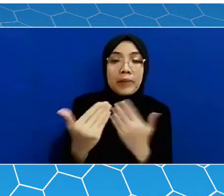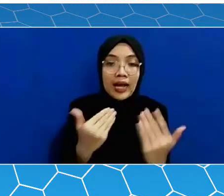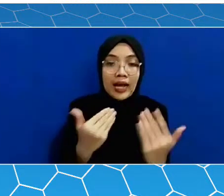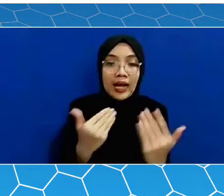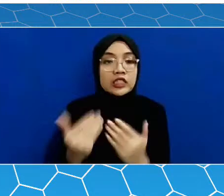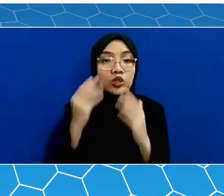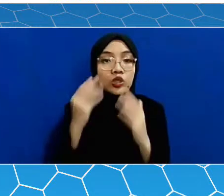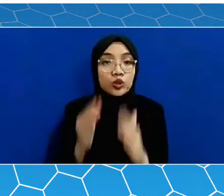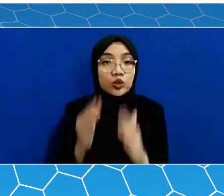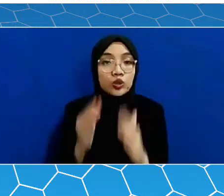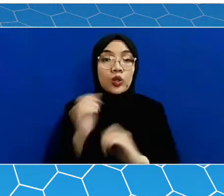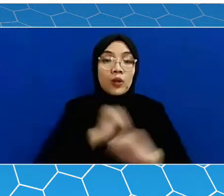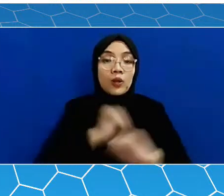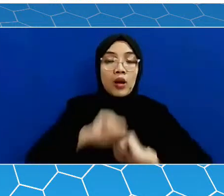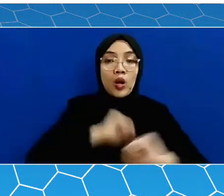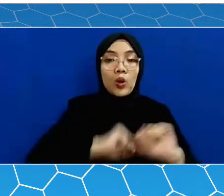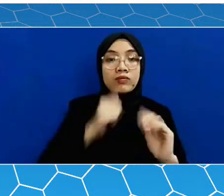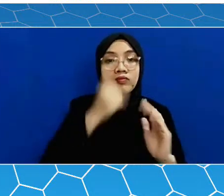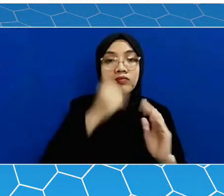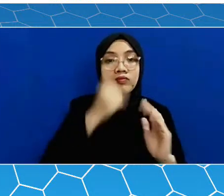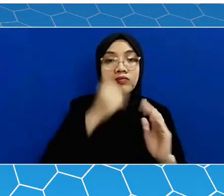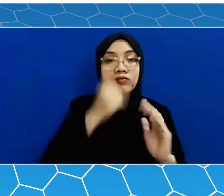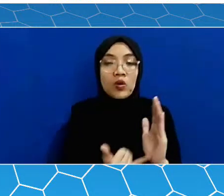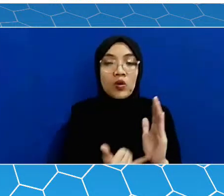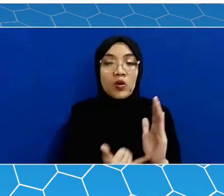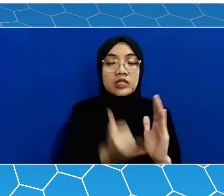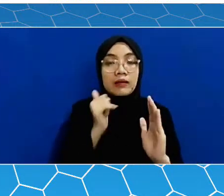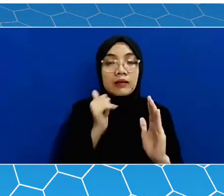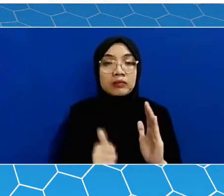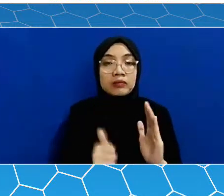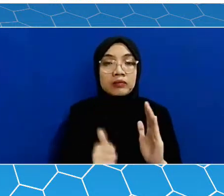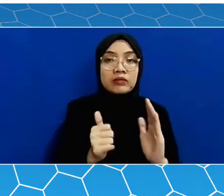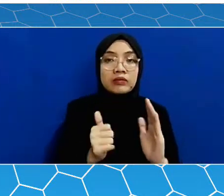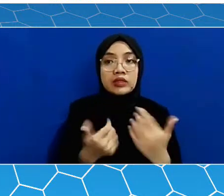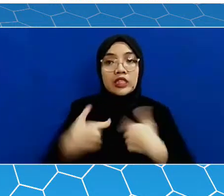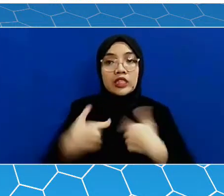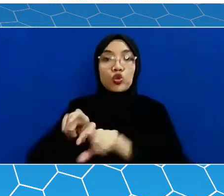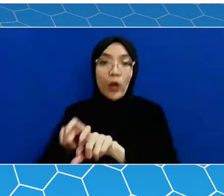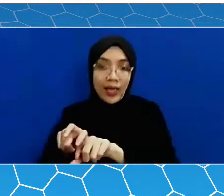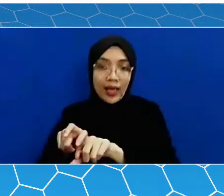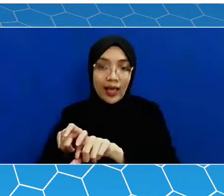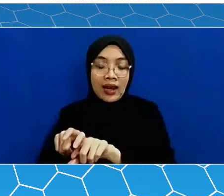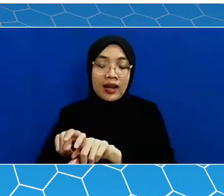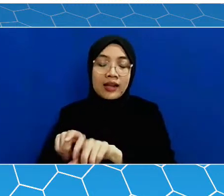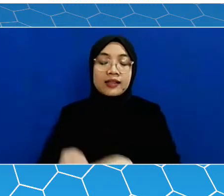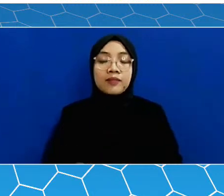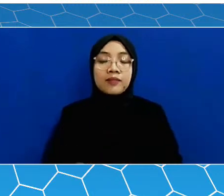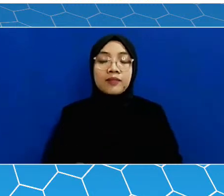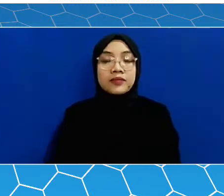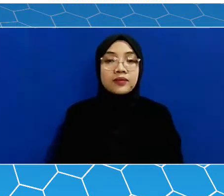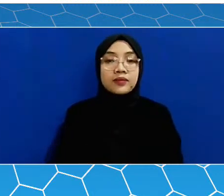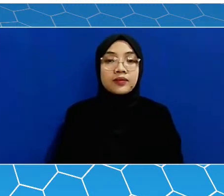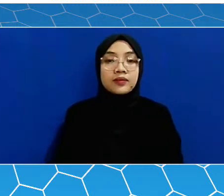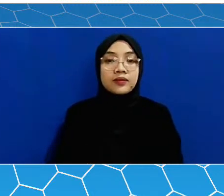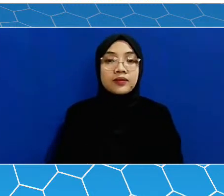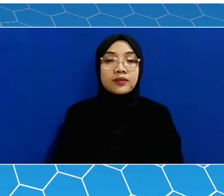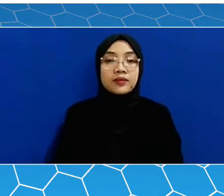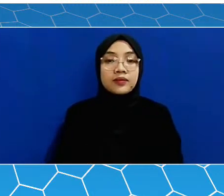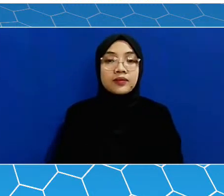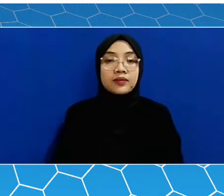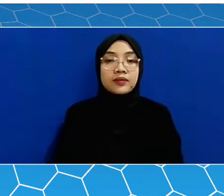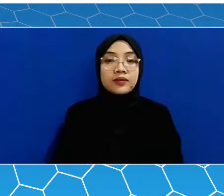also a video capture capabilities and wearables integration. Next slide, please.